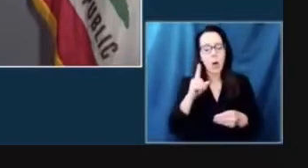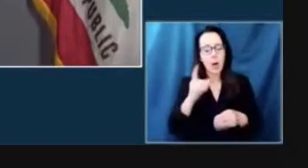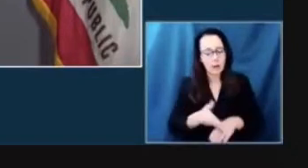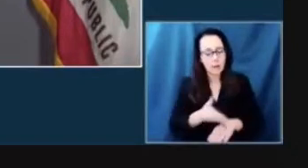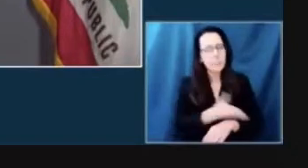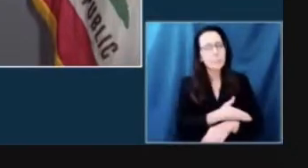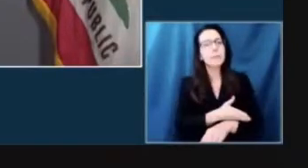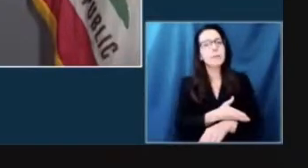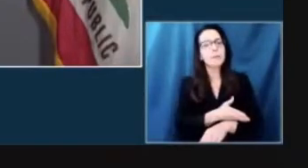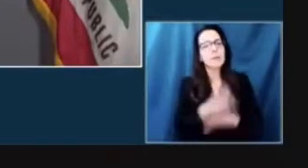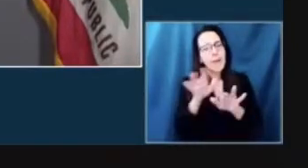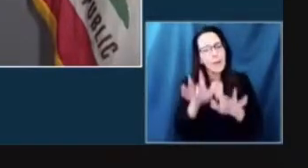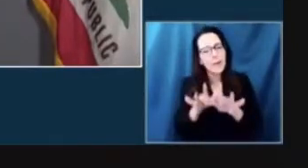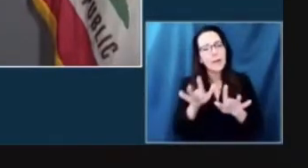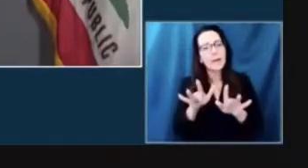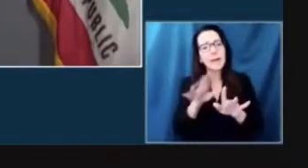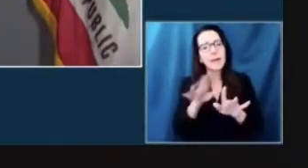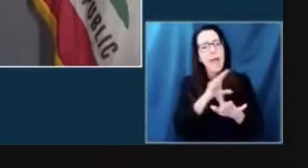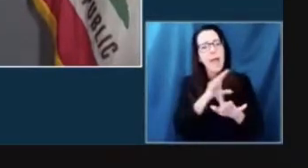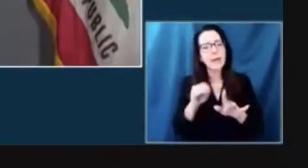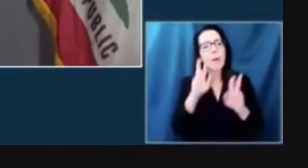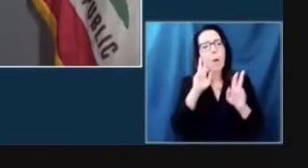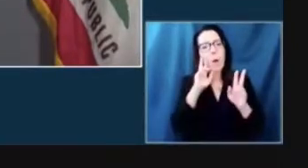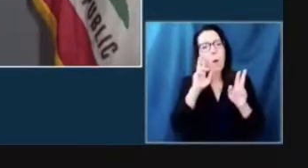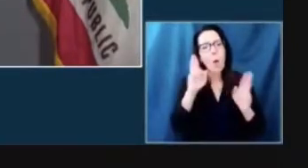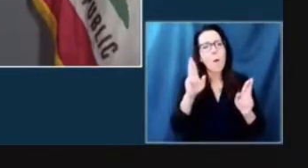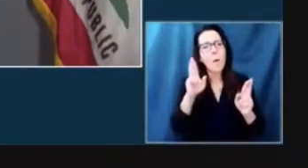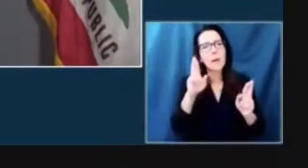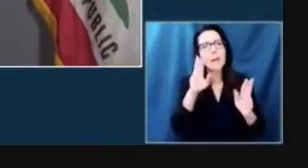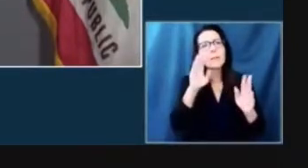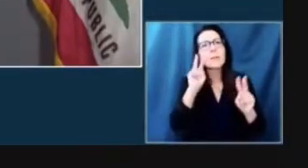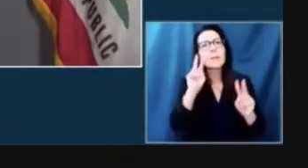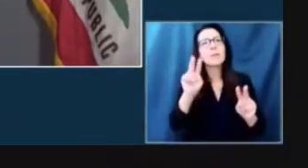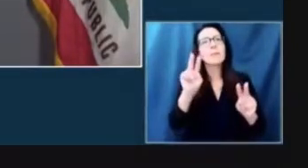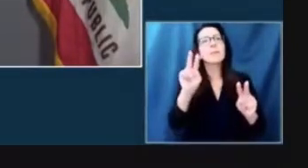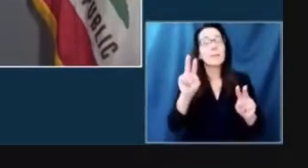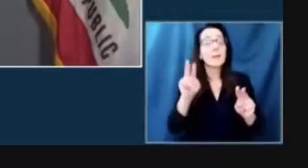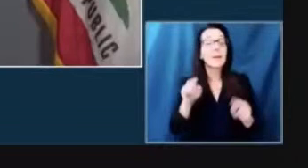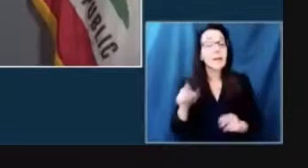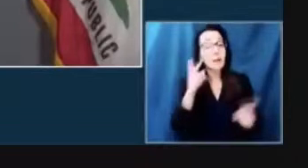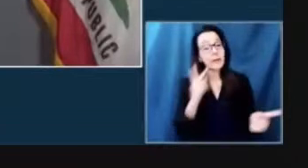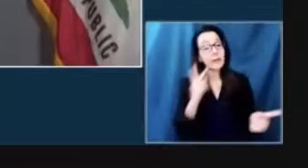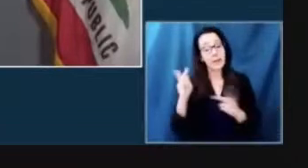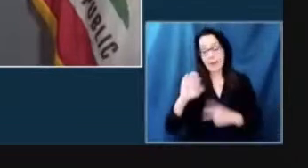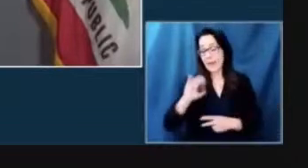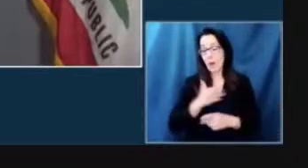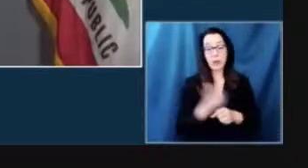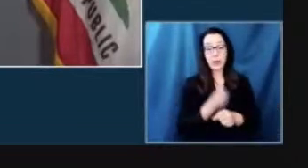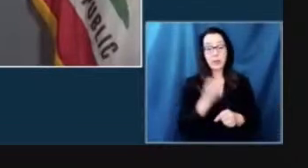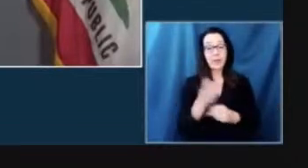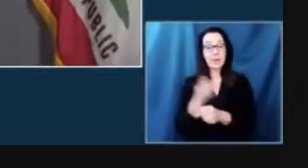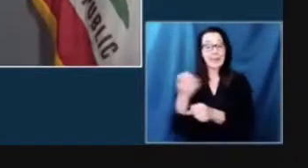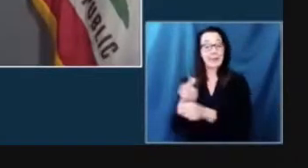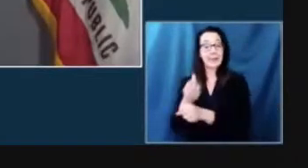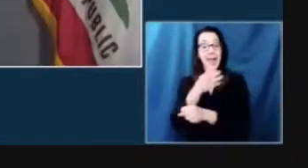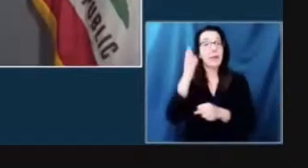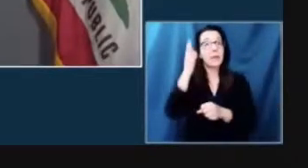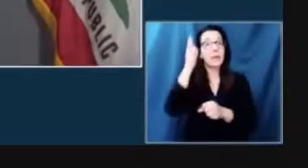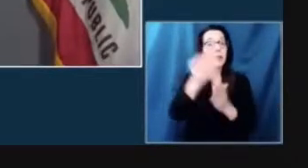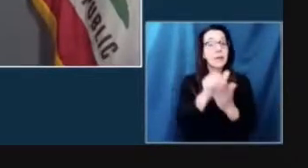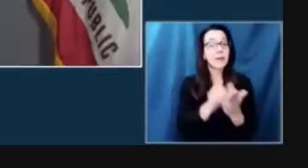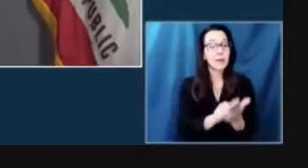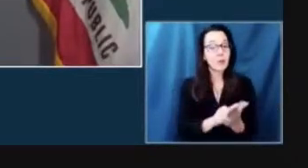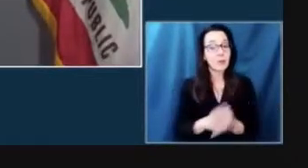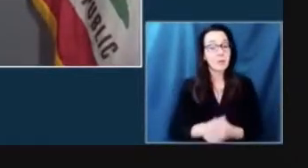empathy, and hope as he reflected on our achievements and on our agenda. Indeed, in the president's